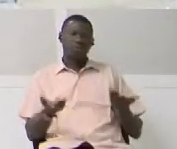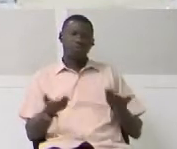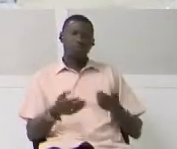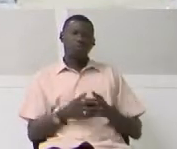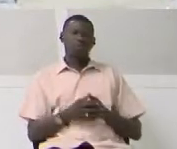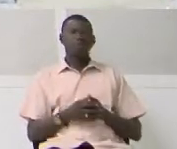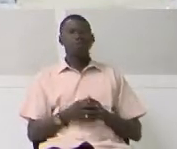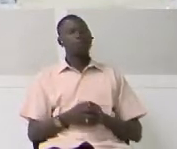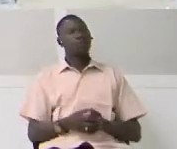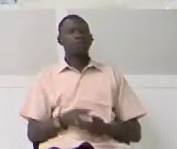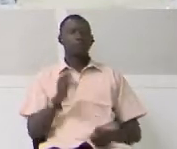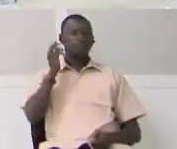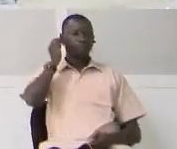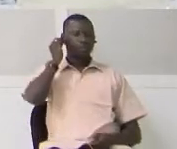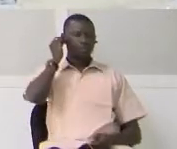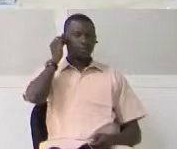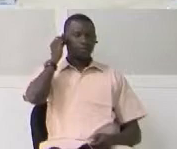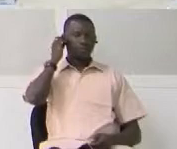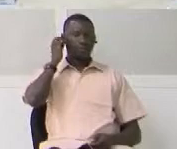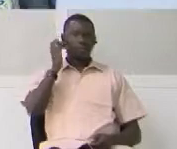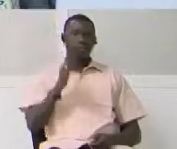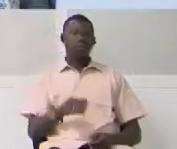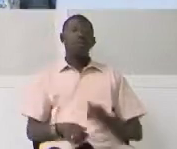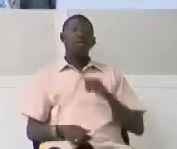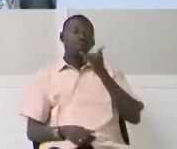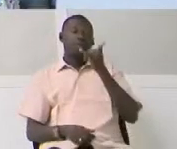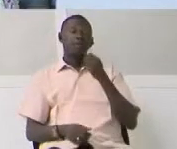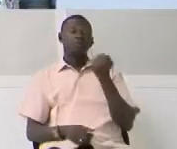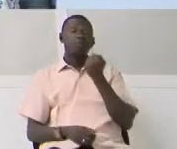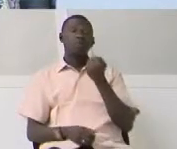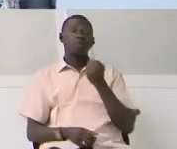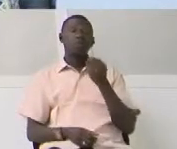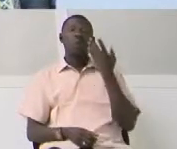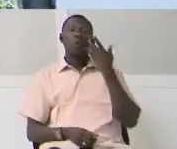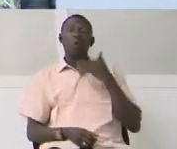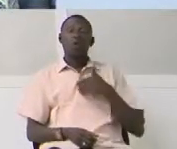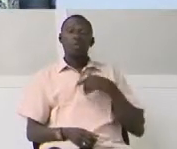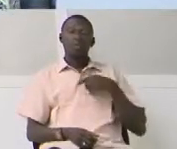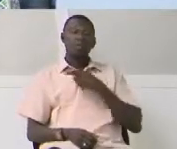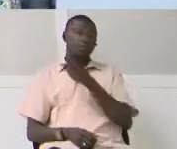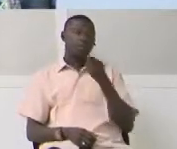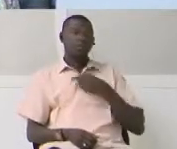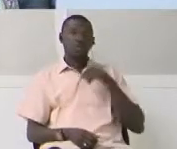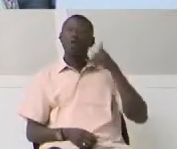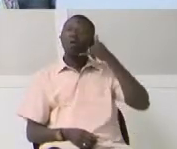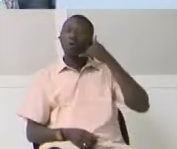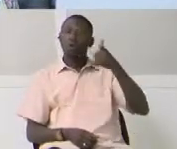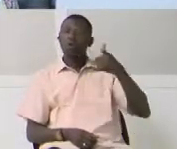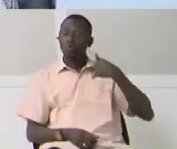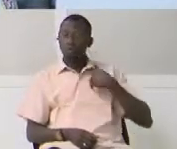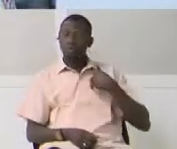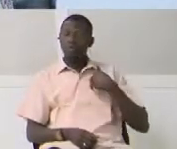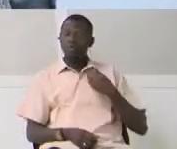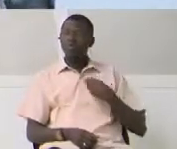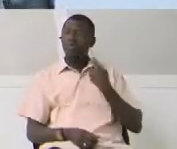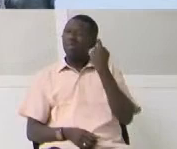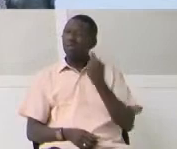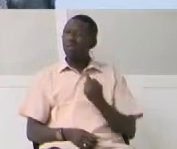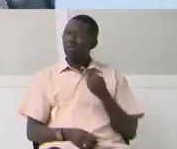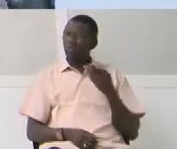man kena. Me alone, pour ma dem fa, to go there, one or two mine. I was skeptical.